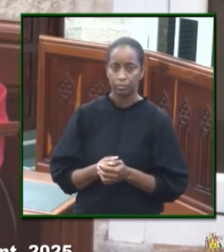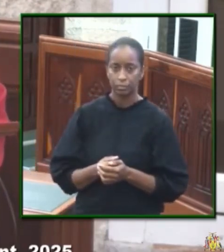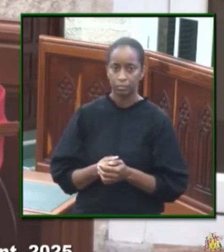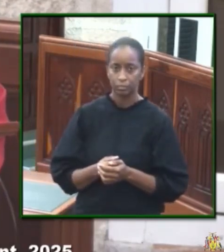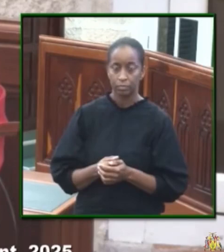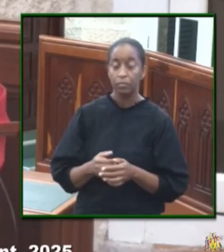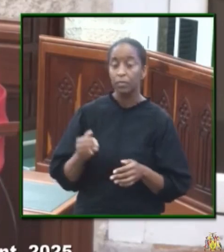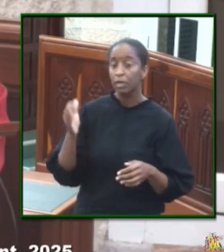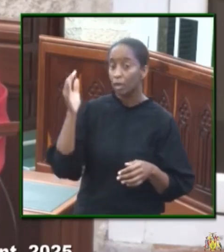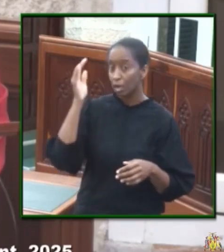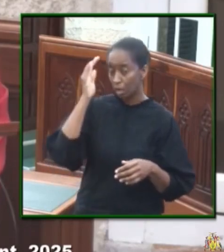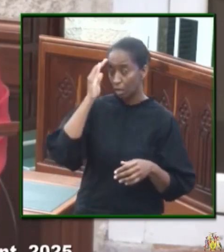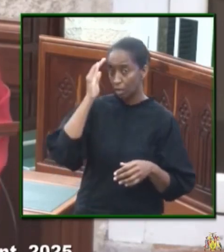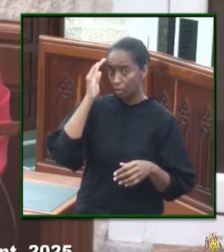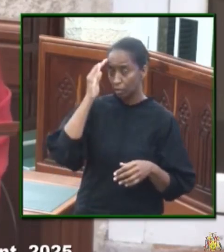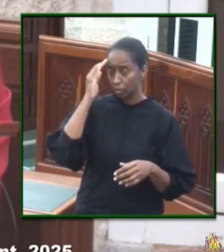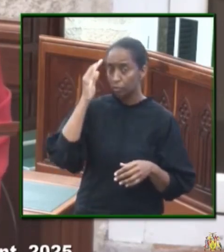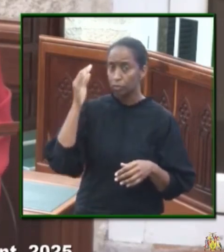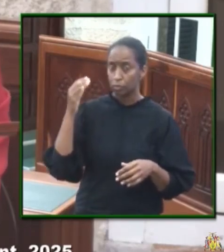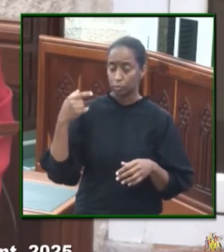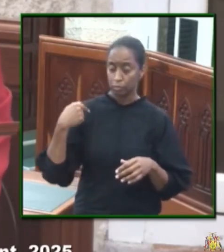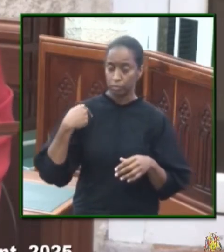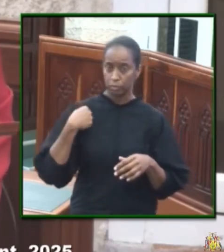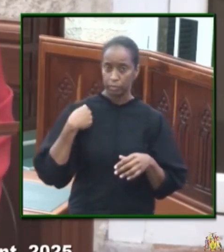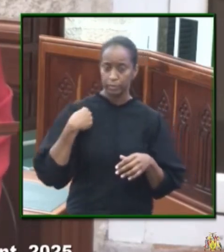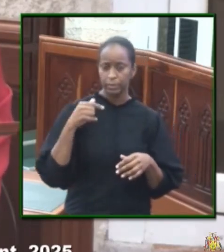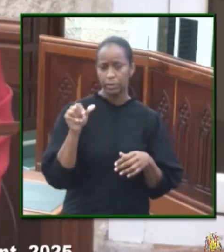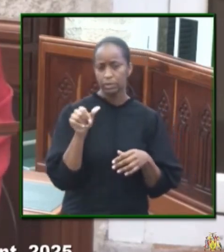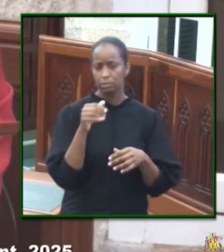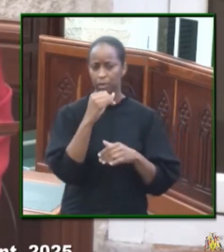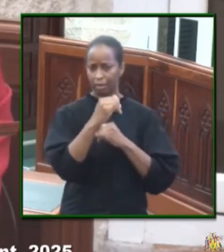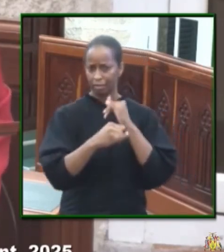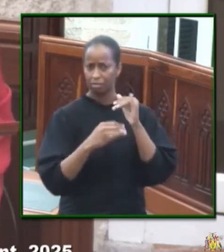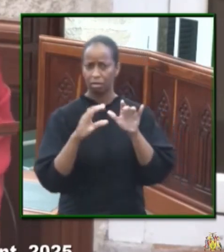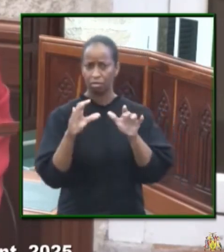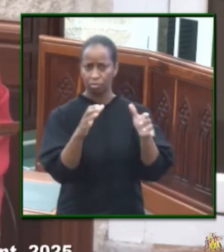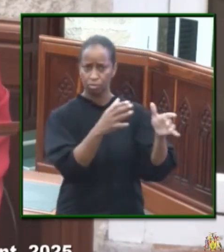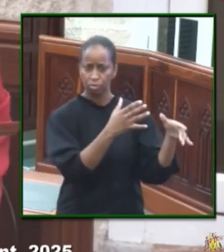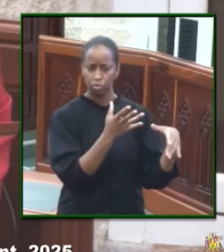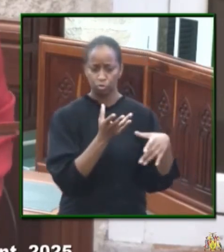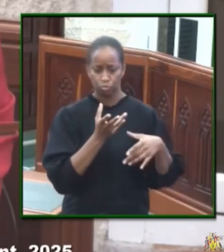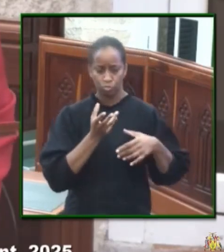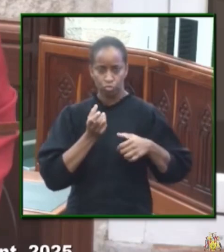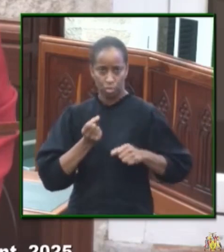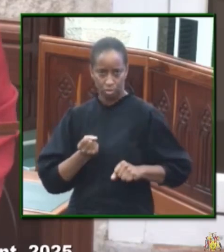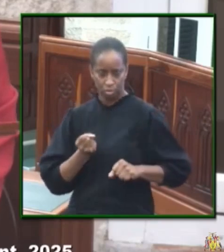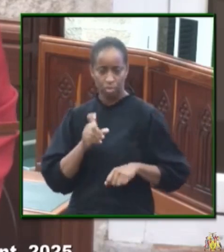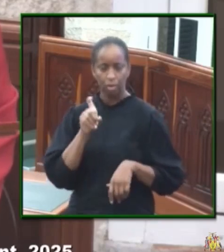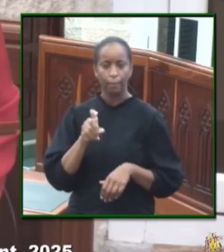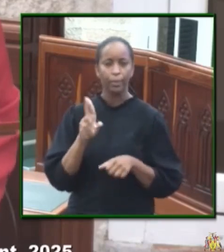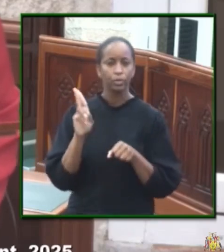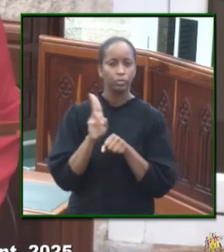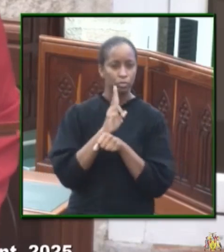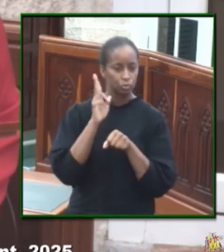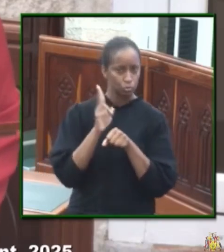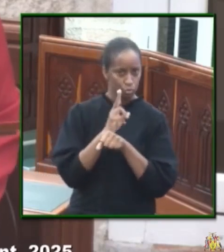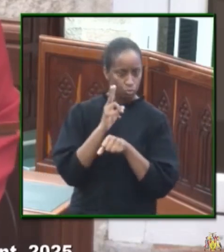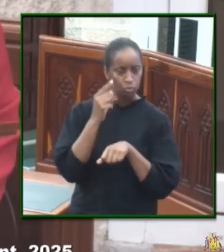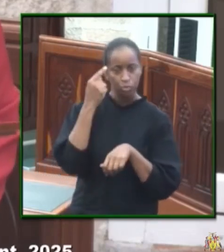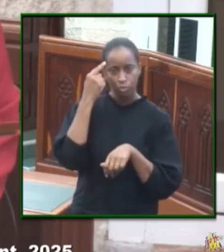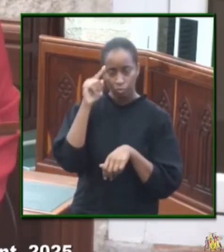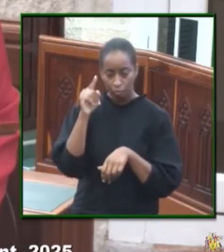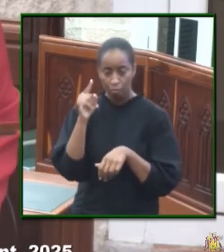I need to leverage that credibility for the benefit of this country in terms of our re-entry into the market. Once